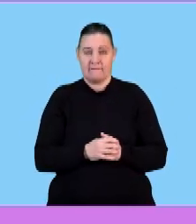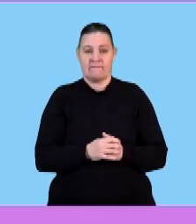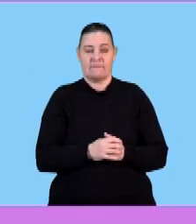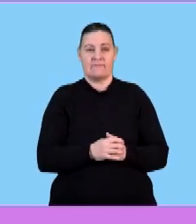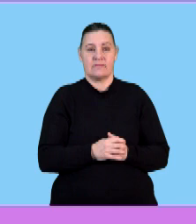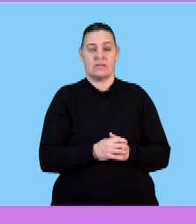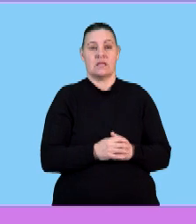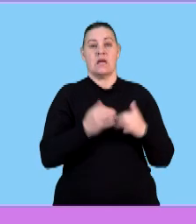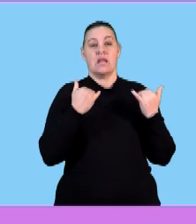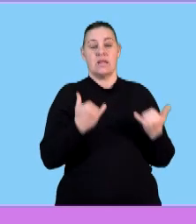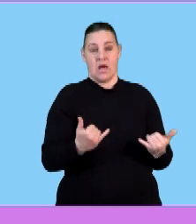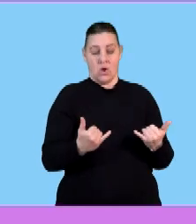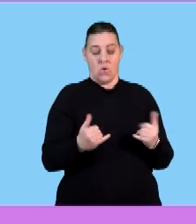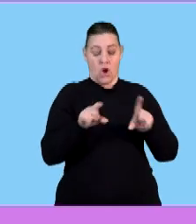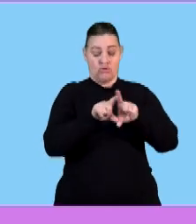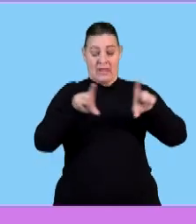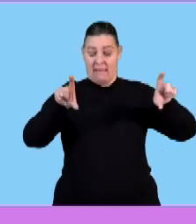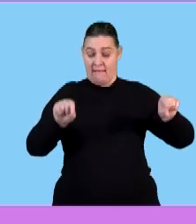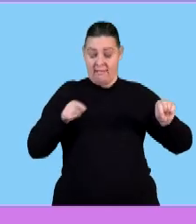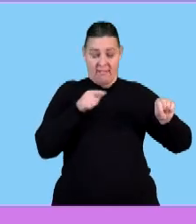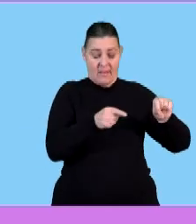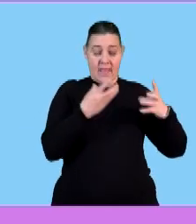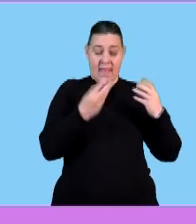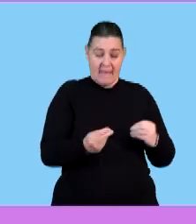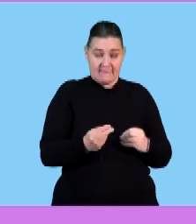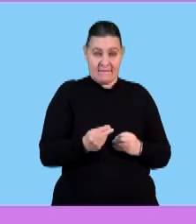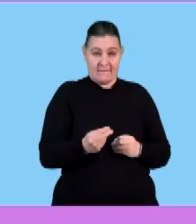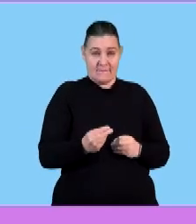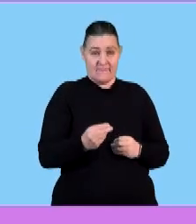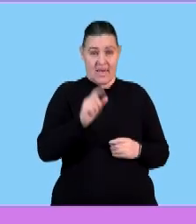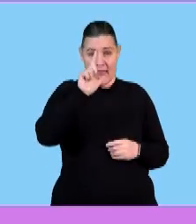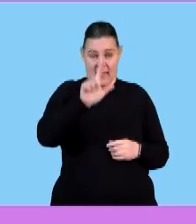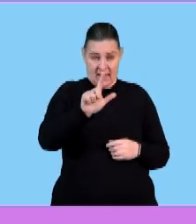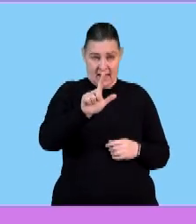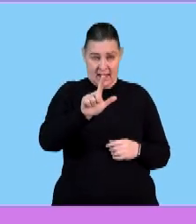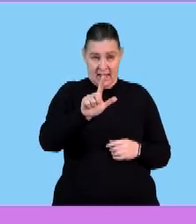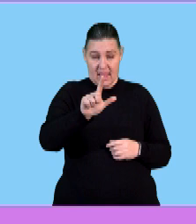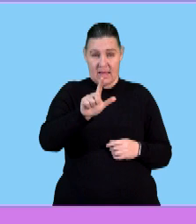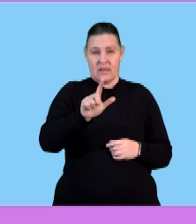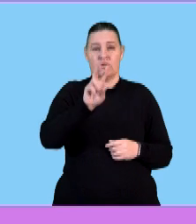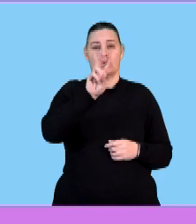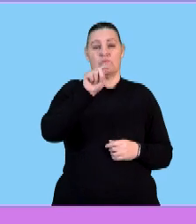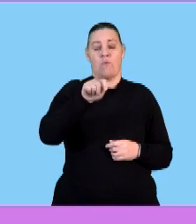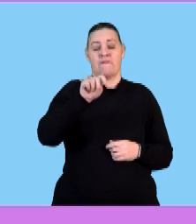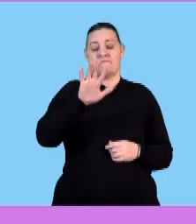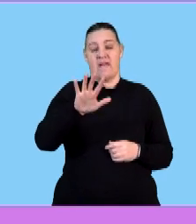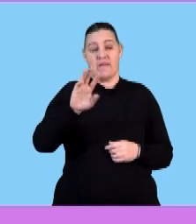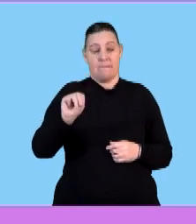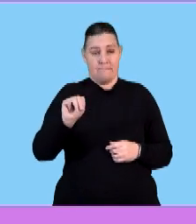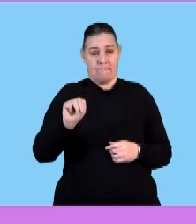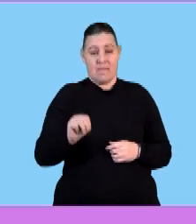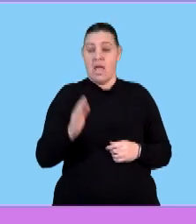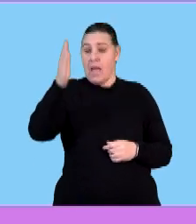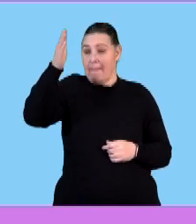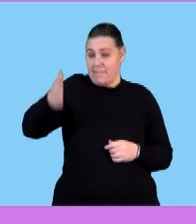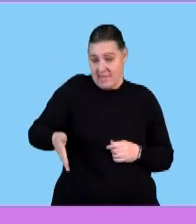let's see what we've got to do here. The rectangle alongside has a length, okay, of 2.5 meters